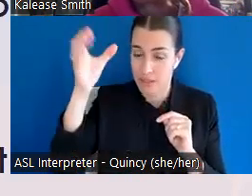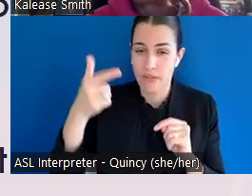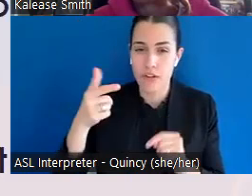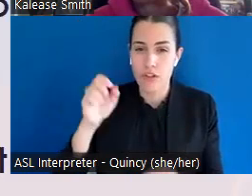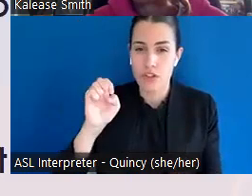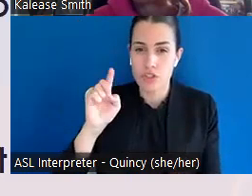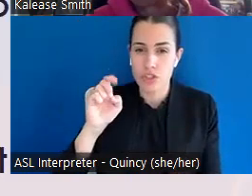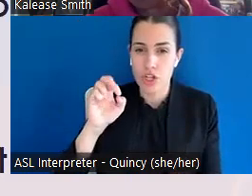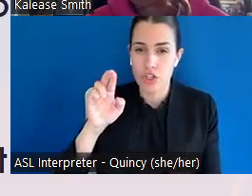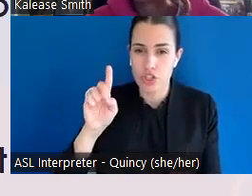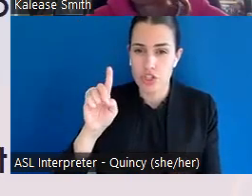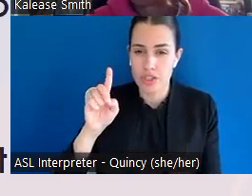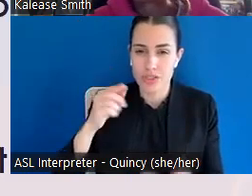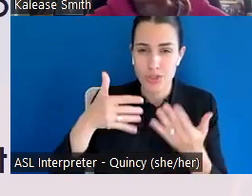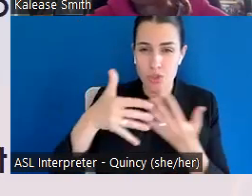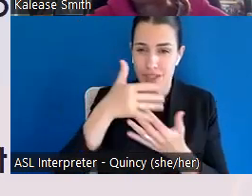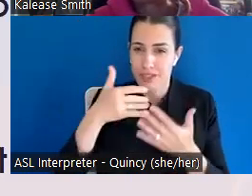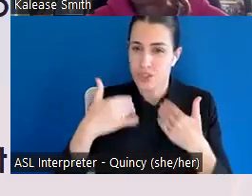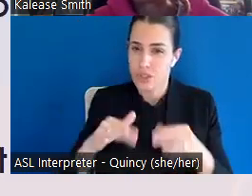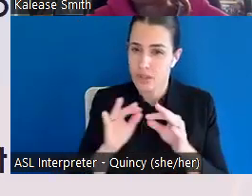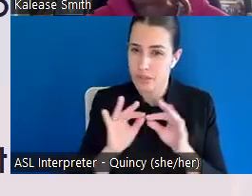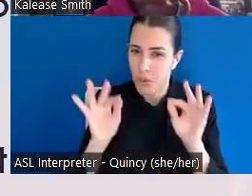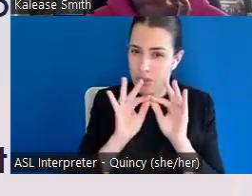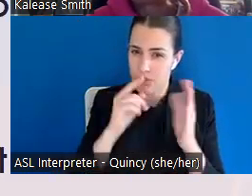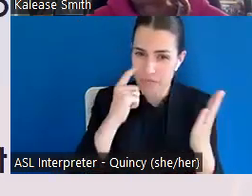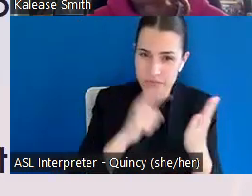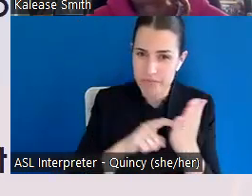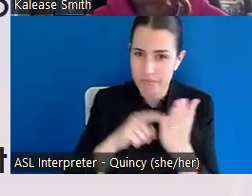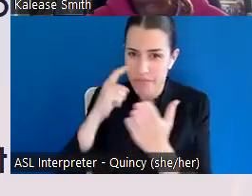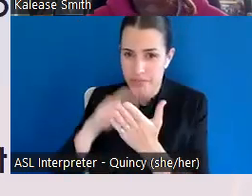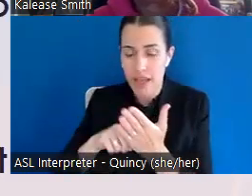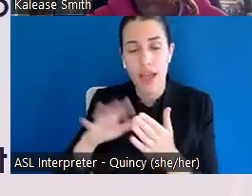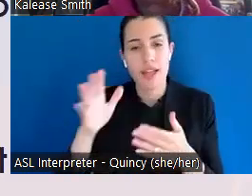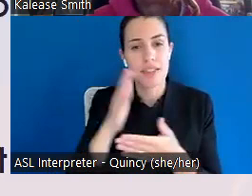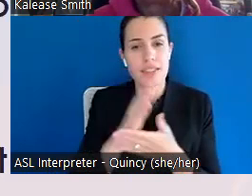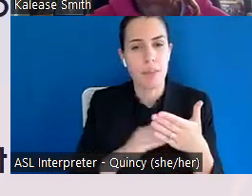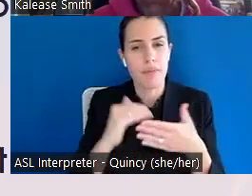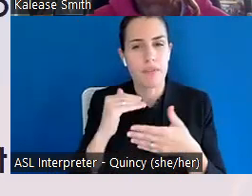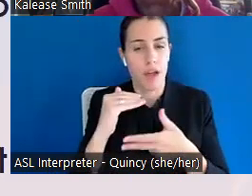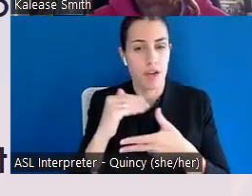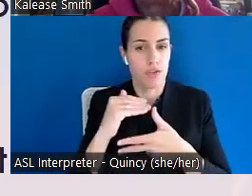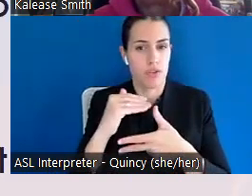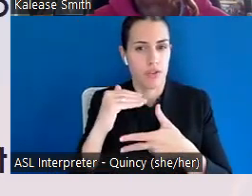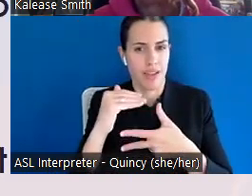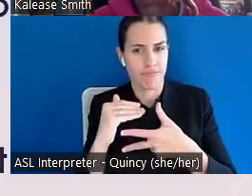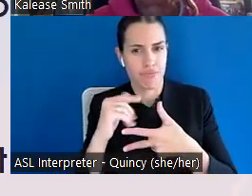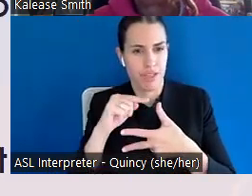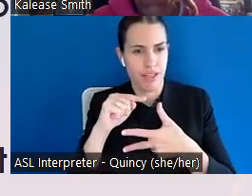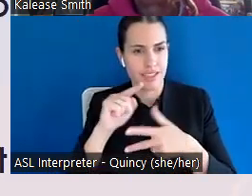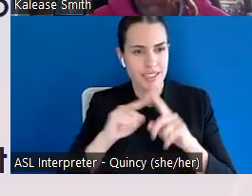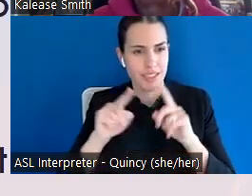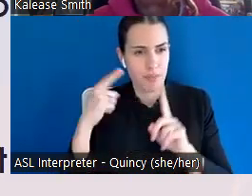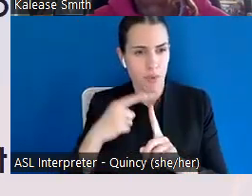very important. And kind of some of the subpoints under question 1 here. So why is devaluing